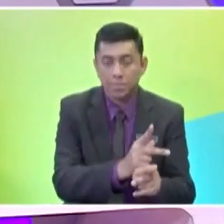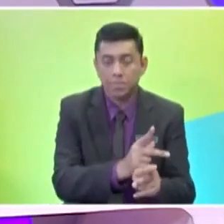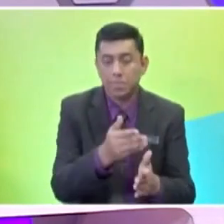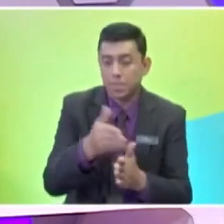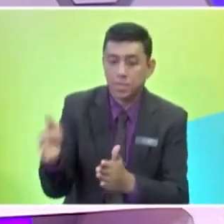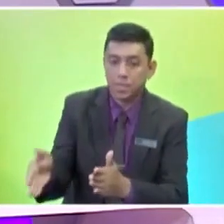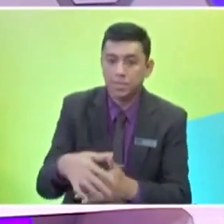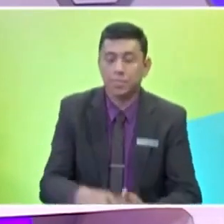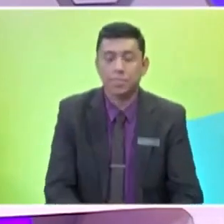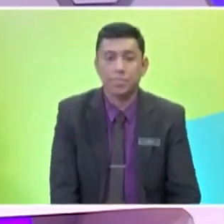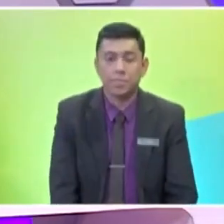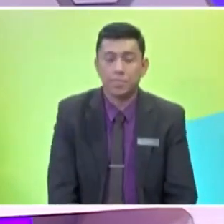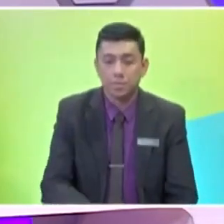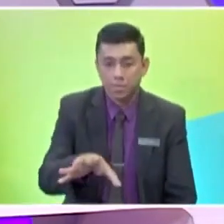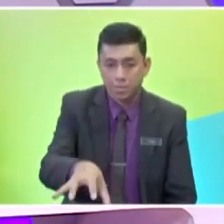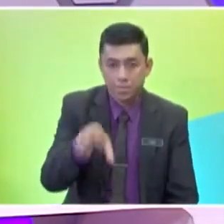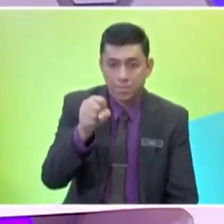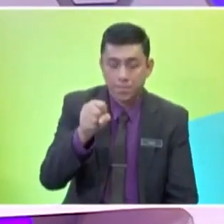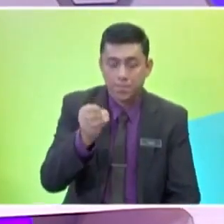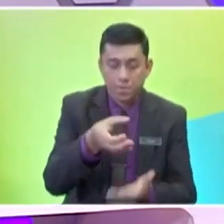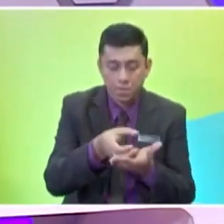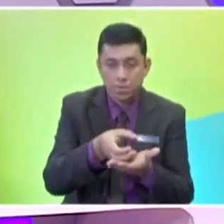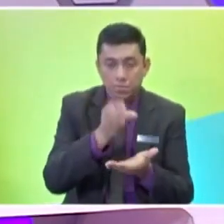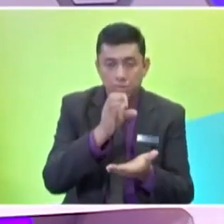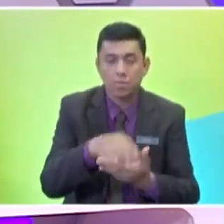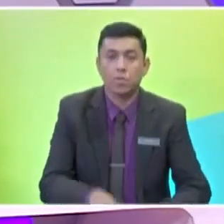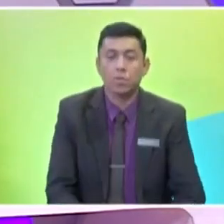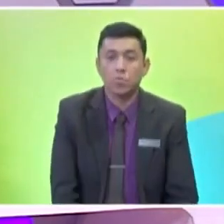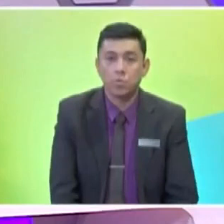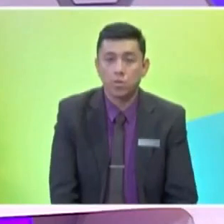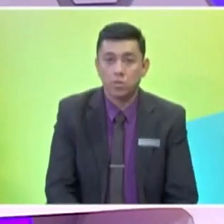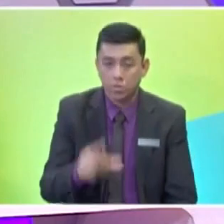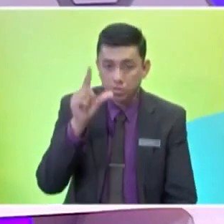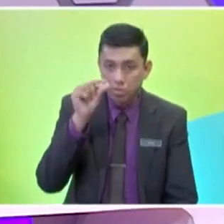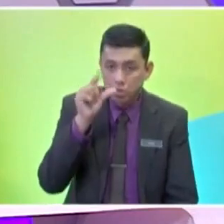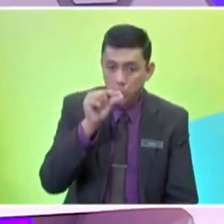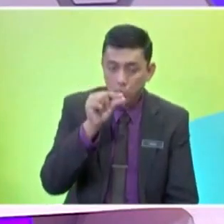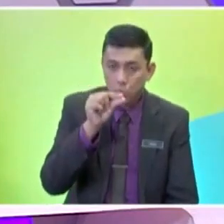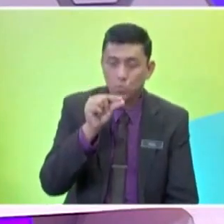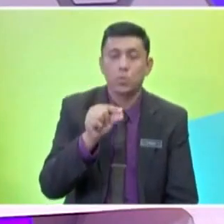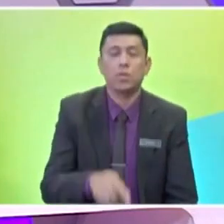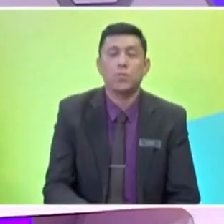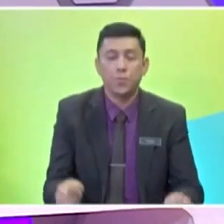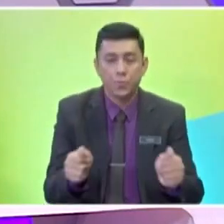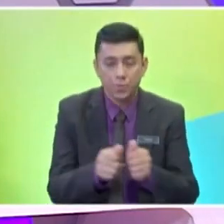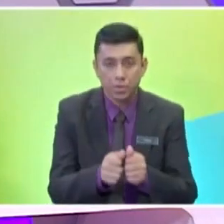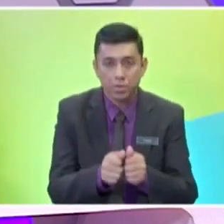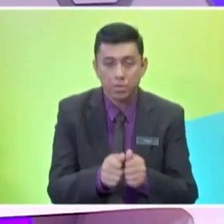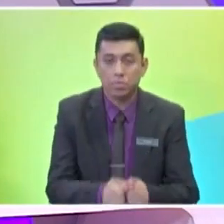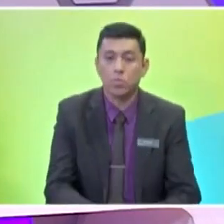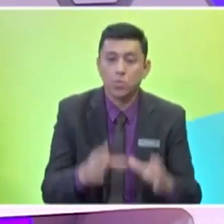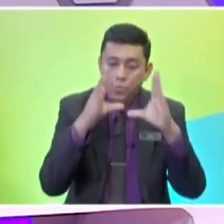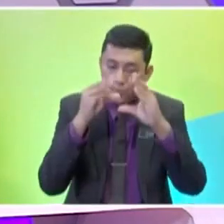Okay, next, take the paper cup. Okay, put some glue on top of it. And then take the